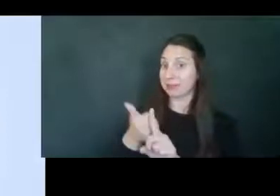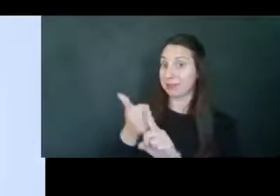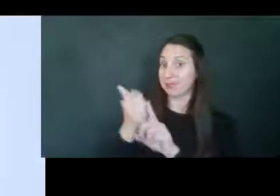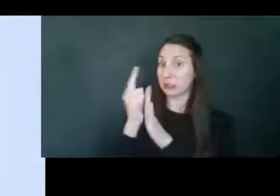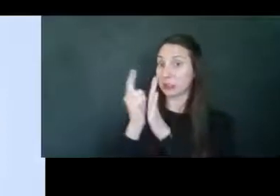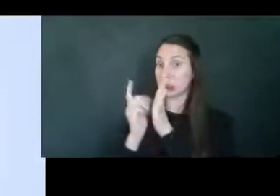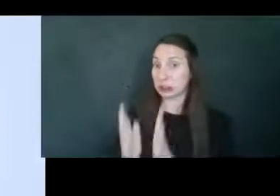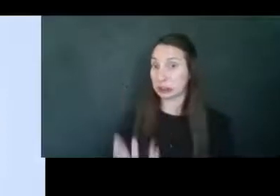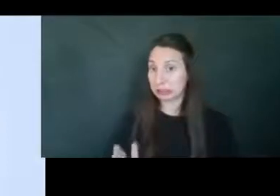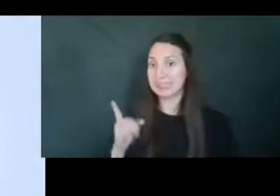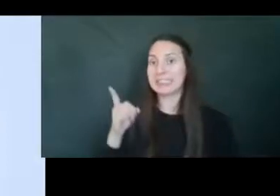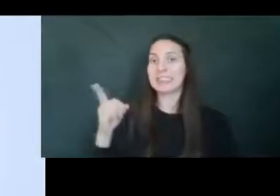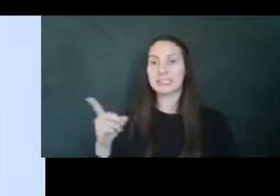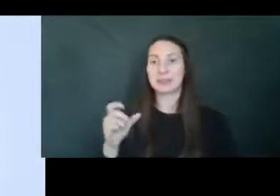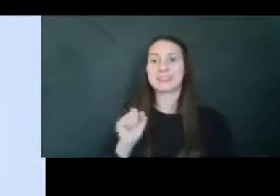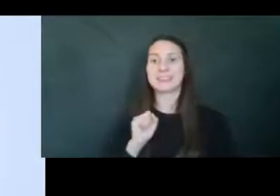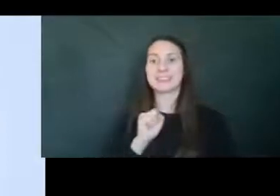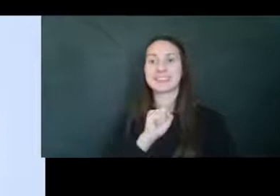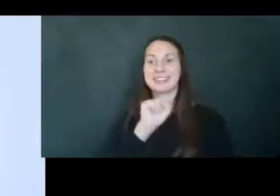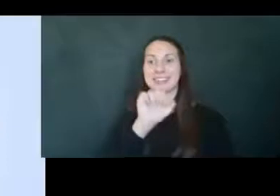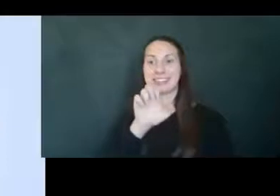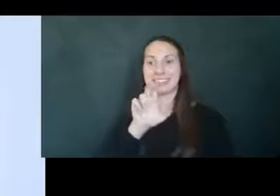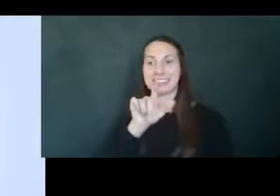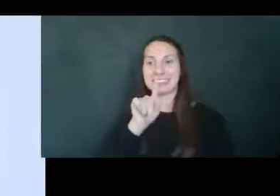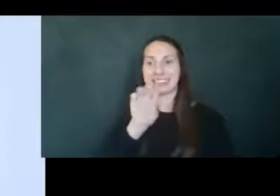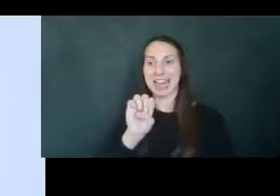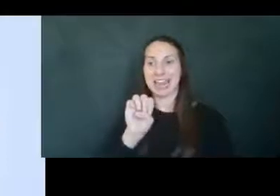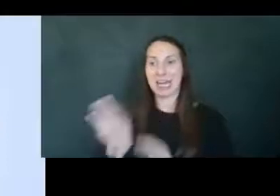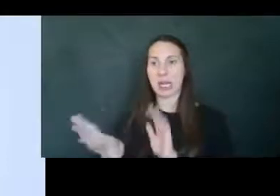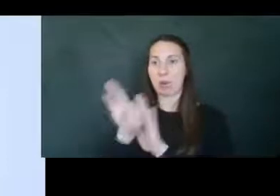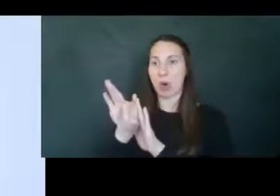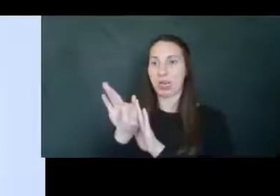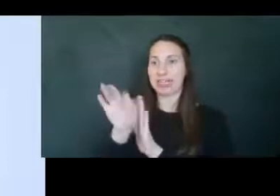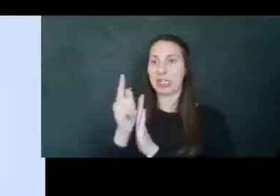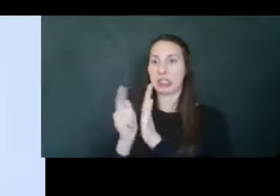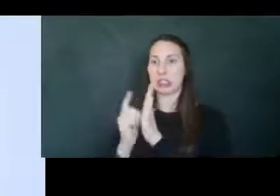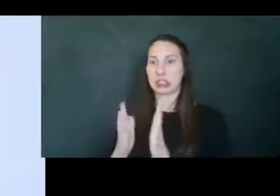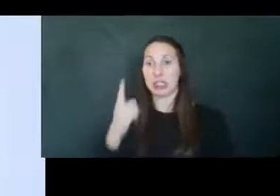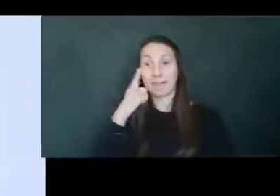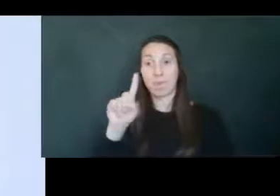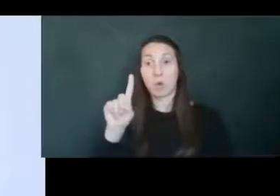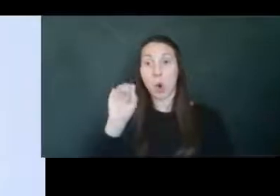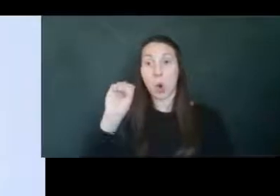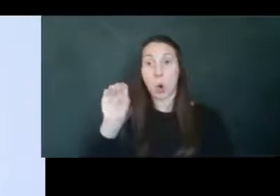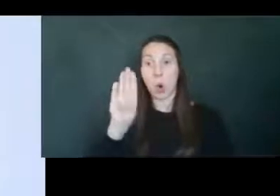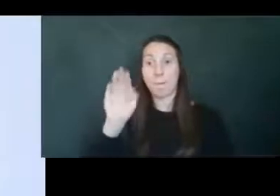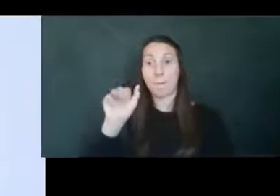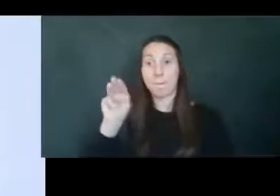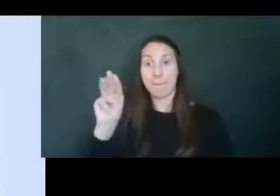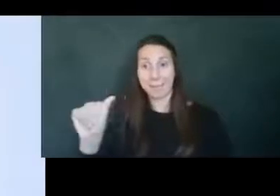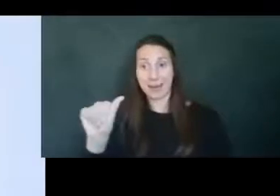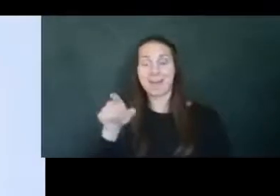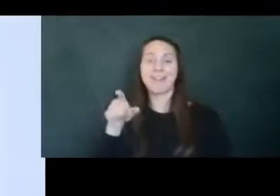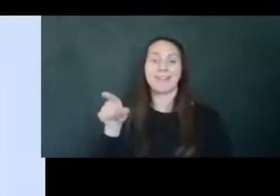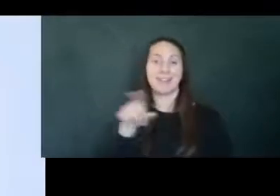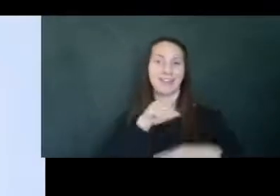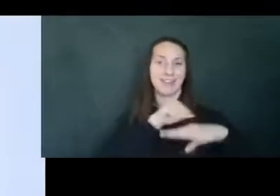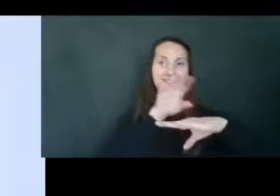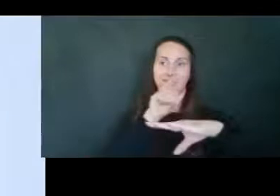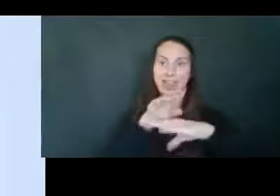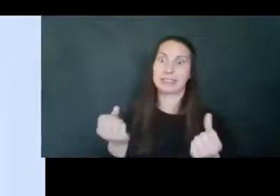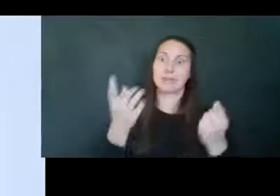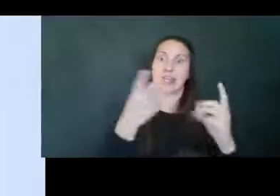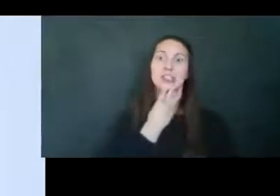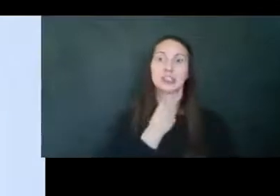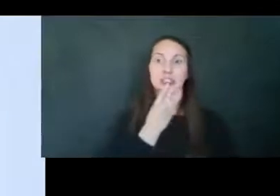of President Obama to the National Council on Disability and advised dozens of Jewish organizations, including